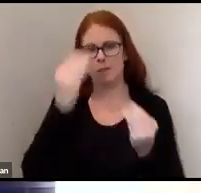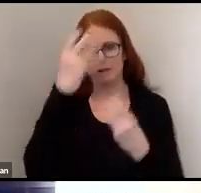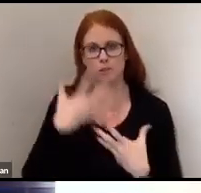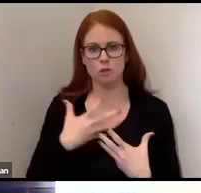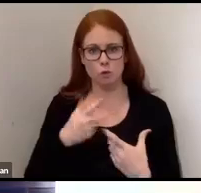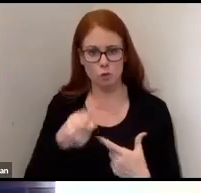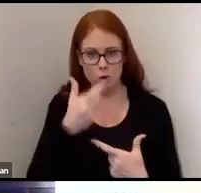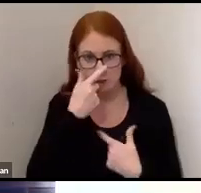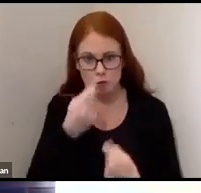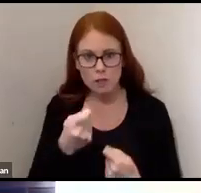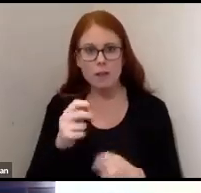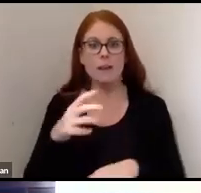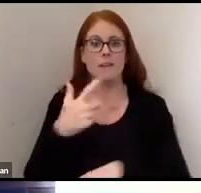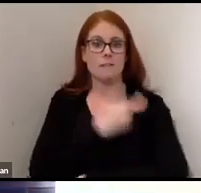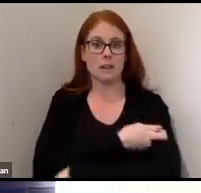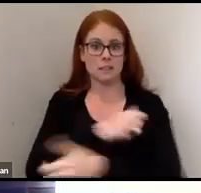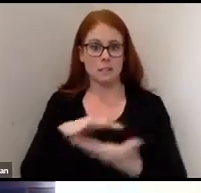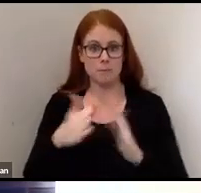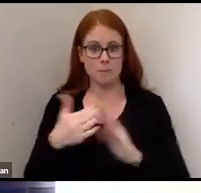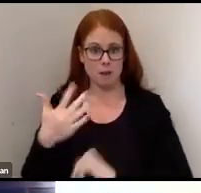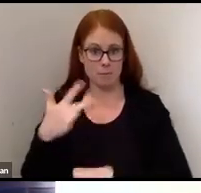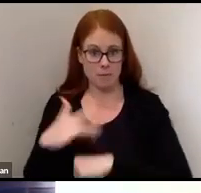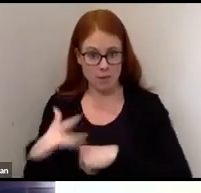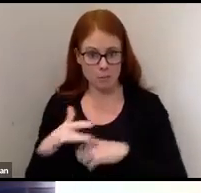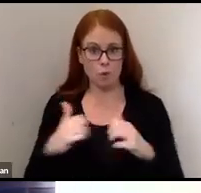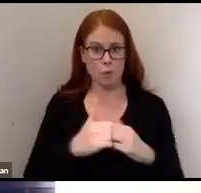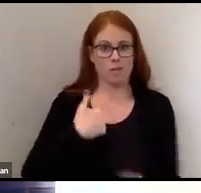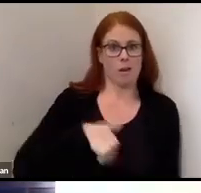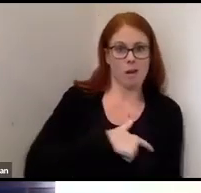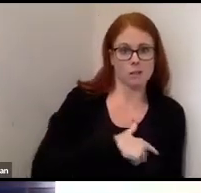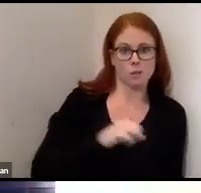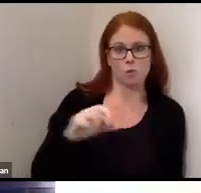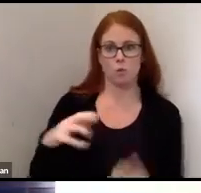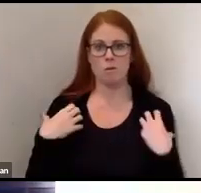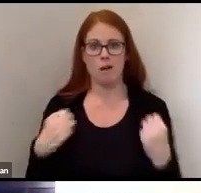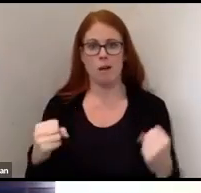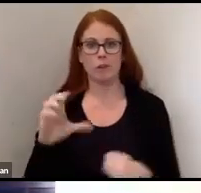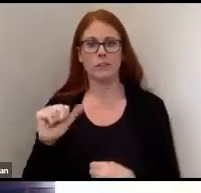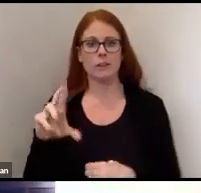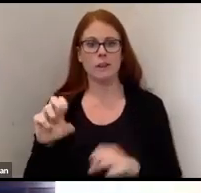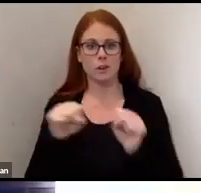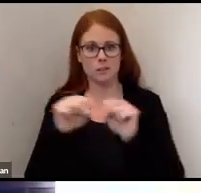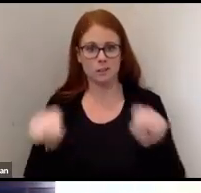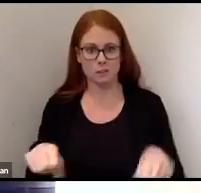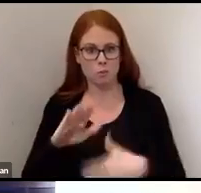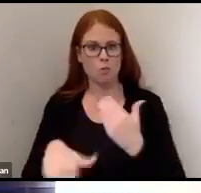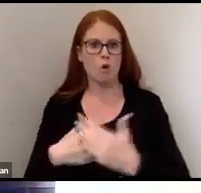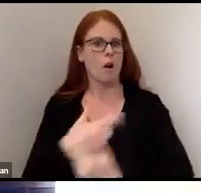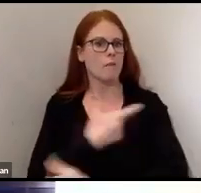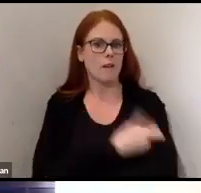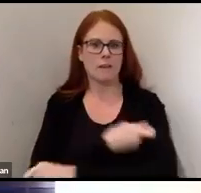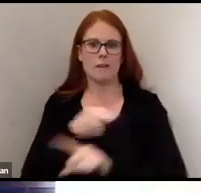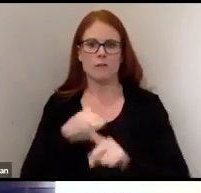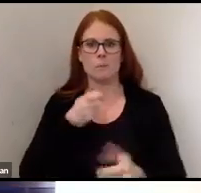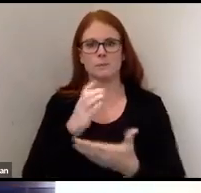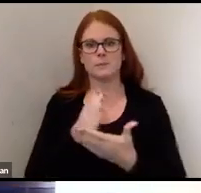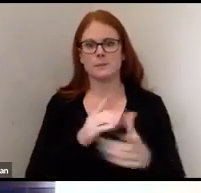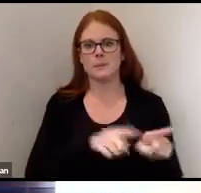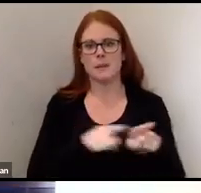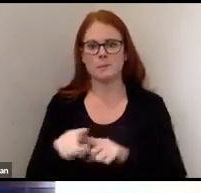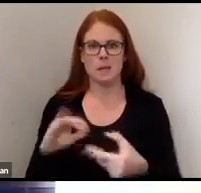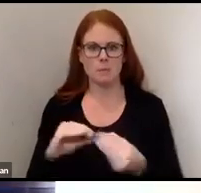vaccine become available with us and with them, we are all vaccinating within the same pool. So even though we're talking